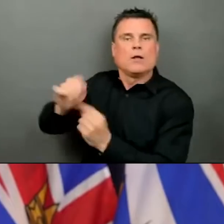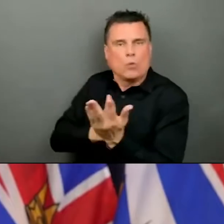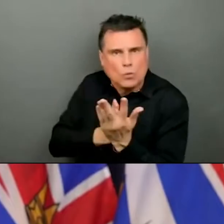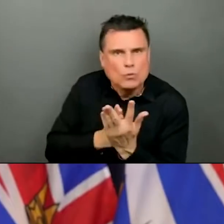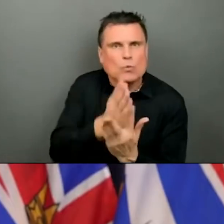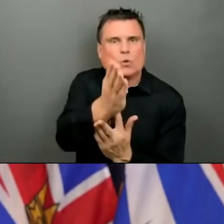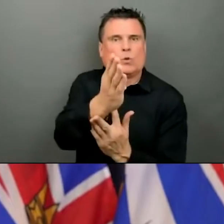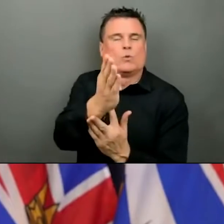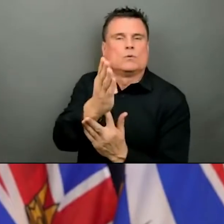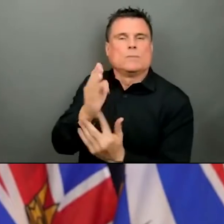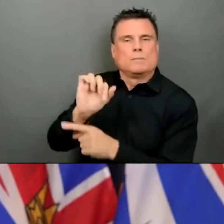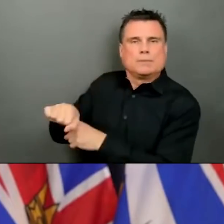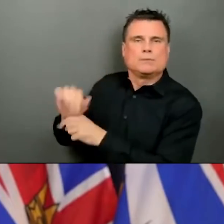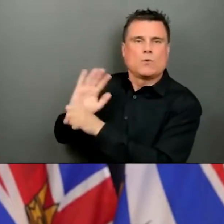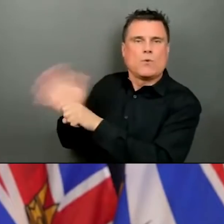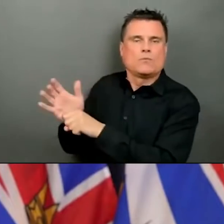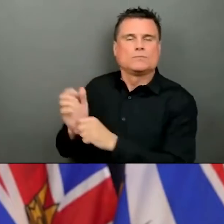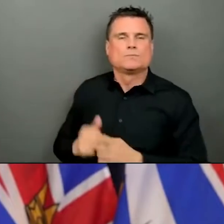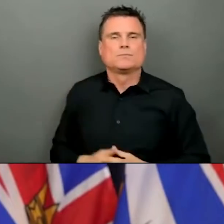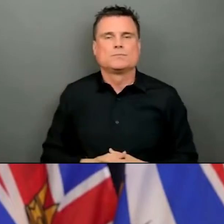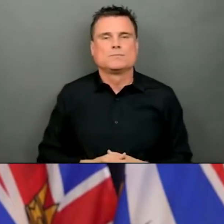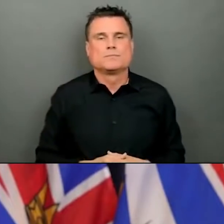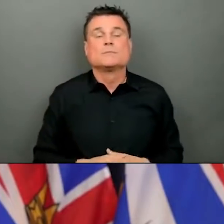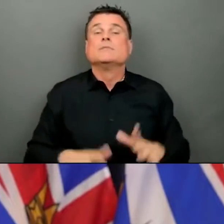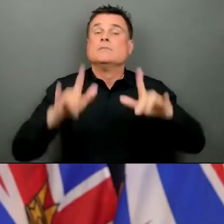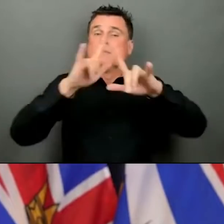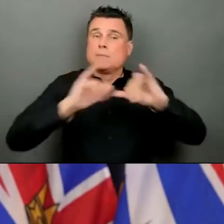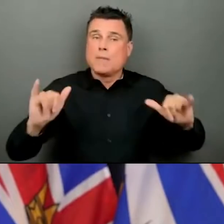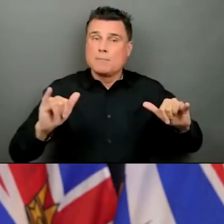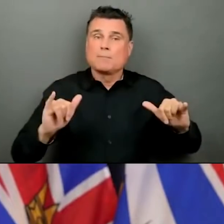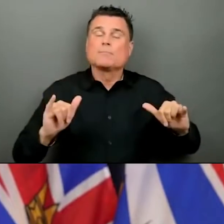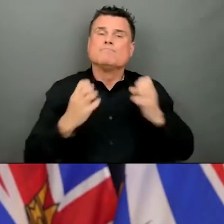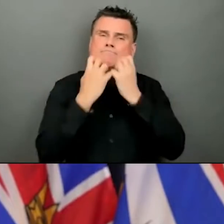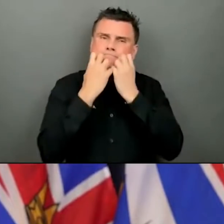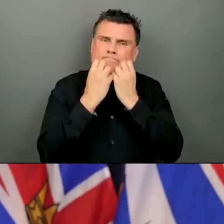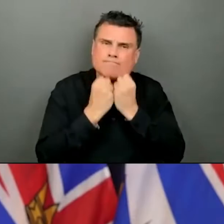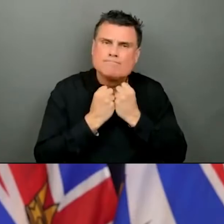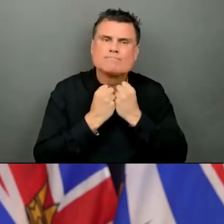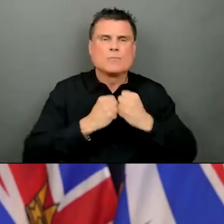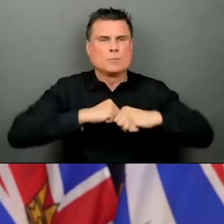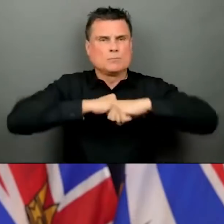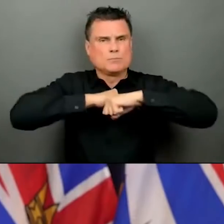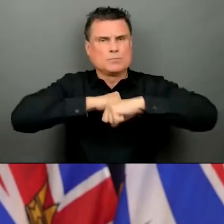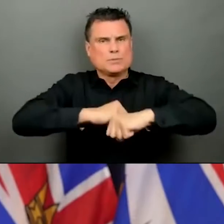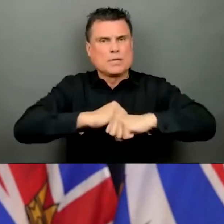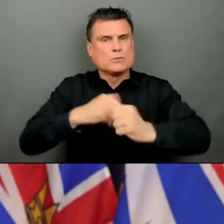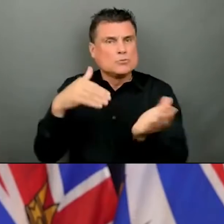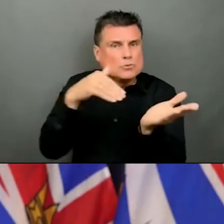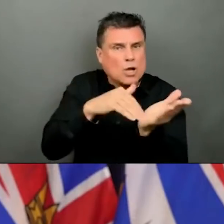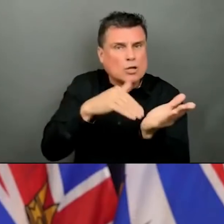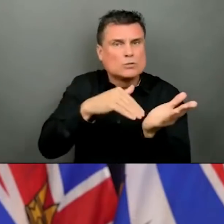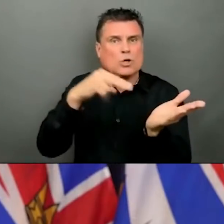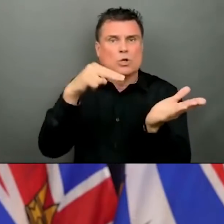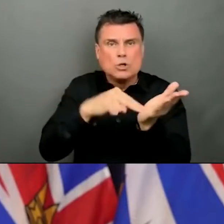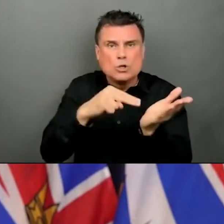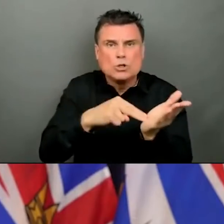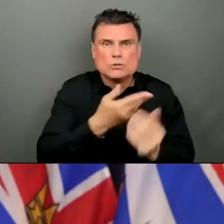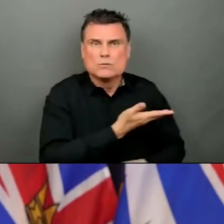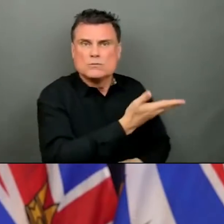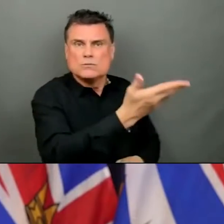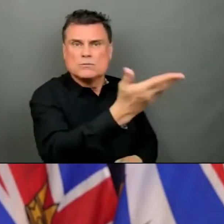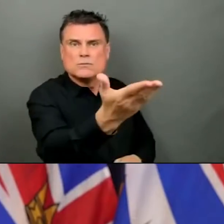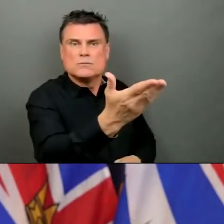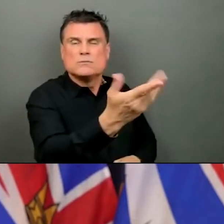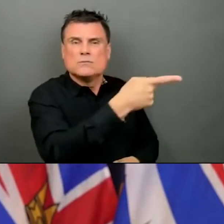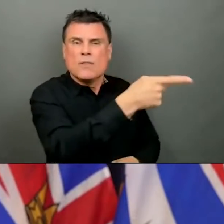and those doctors and all of the people in our front line who have been giving up every single week, every single month for over a